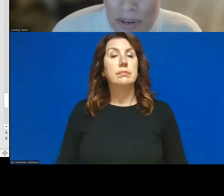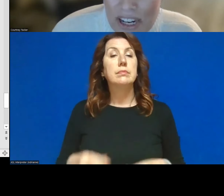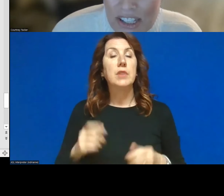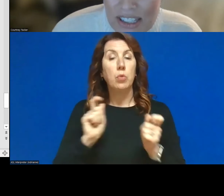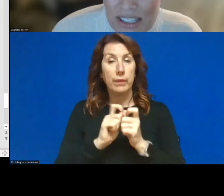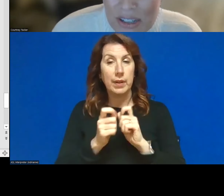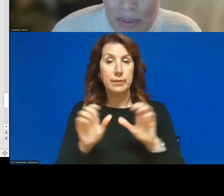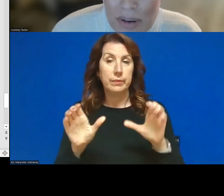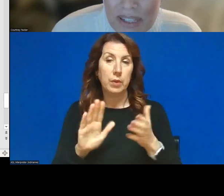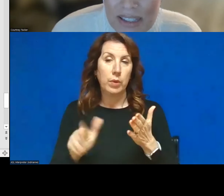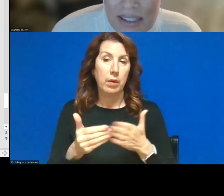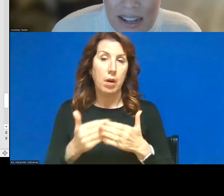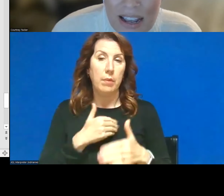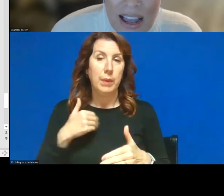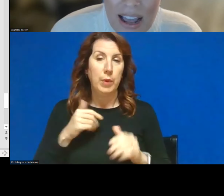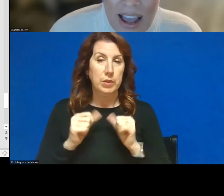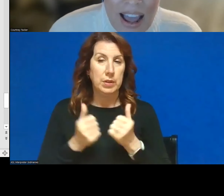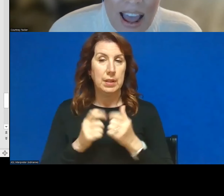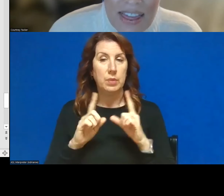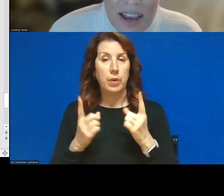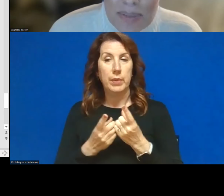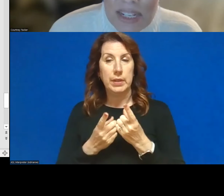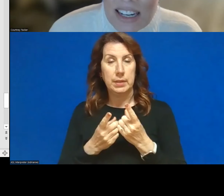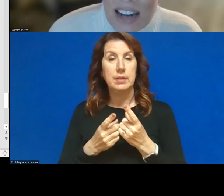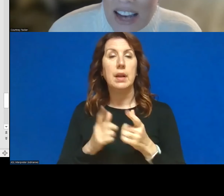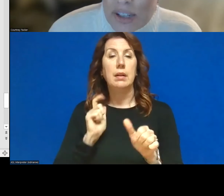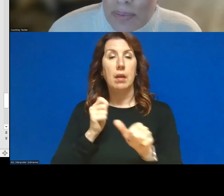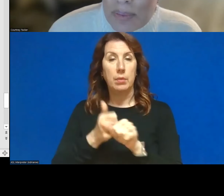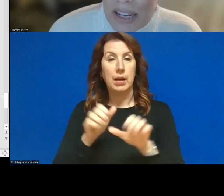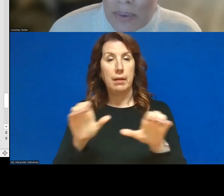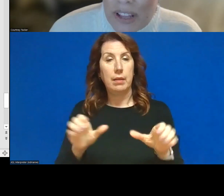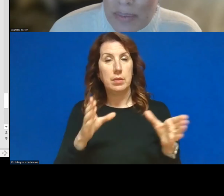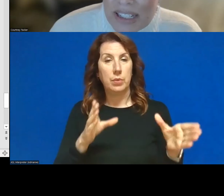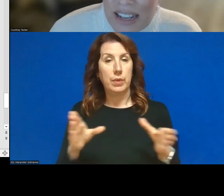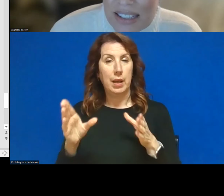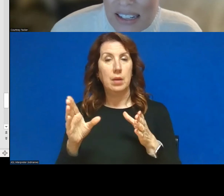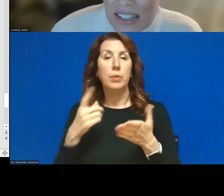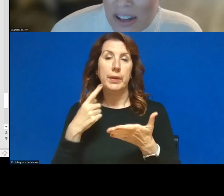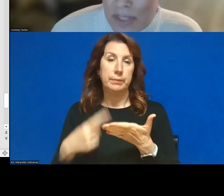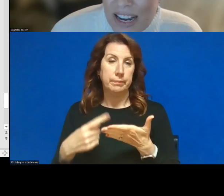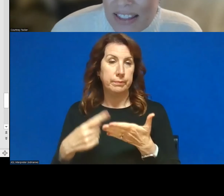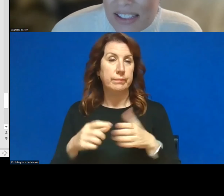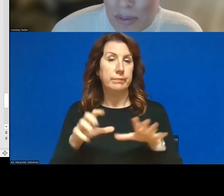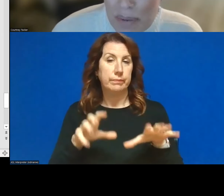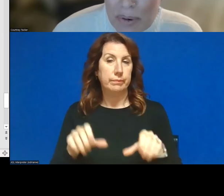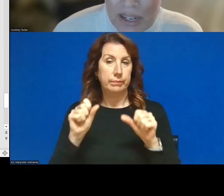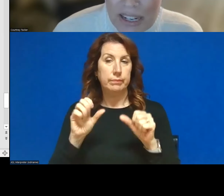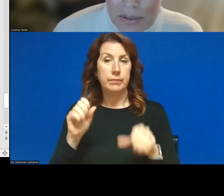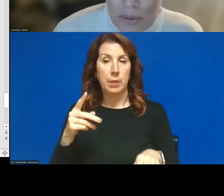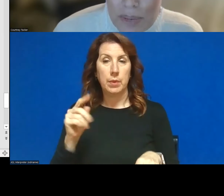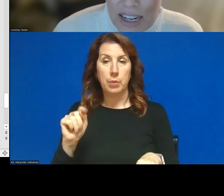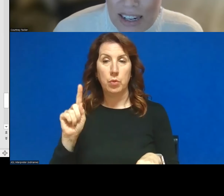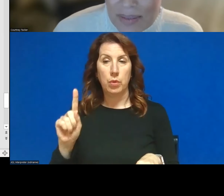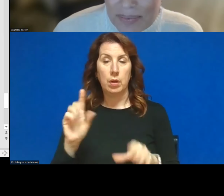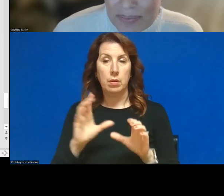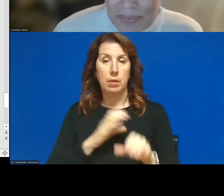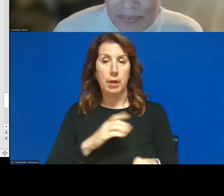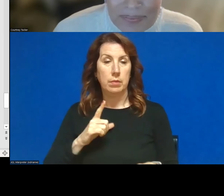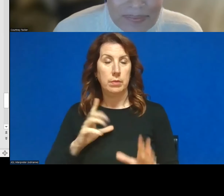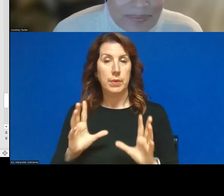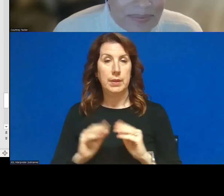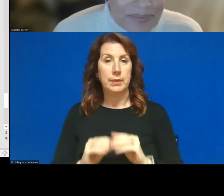member agencies and departments, and the updated action plan will then be discussed and adopted at the September 1 council meeting.